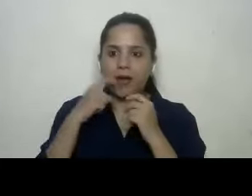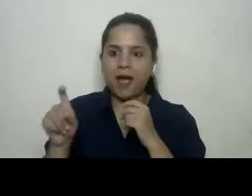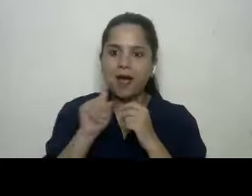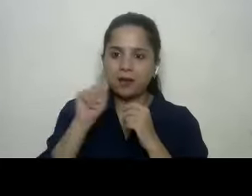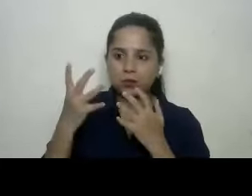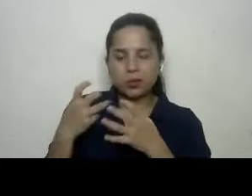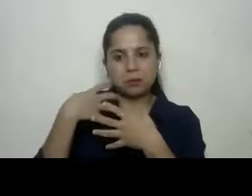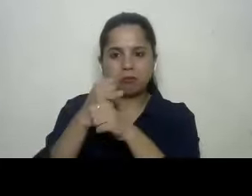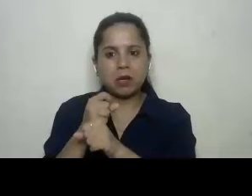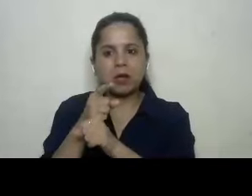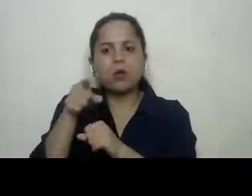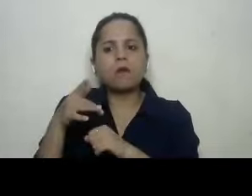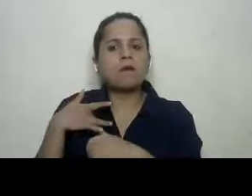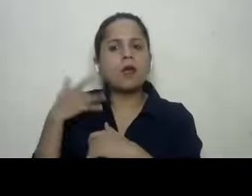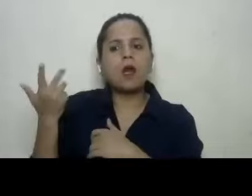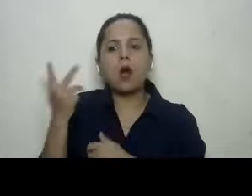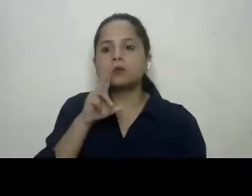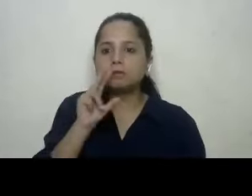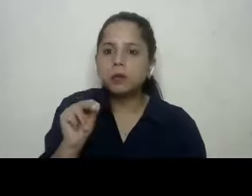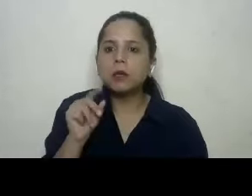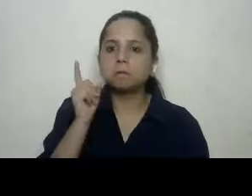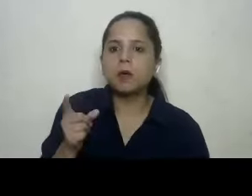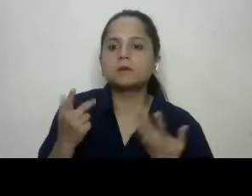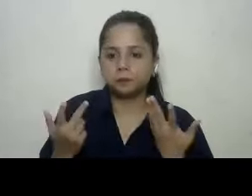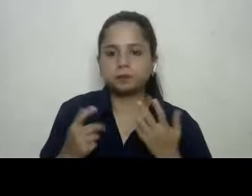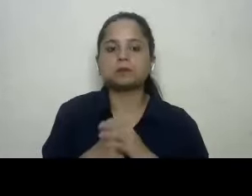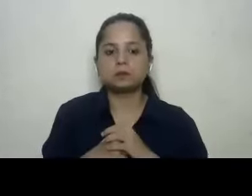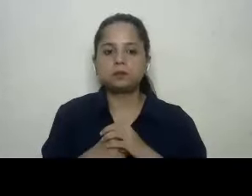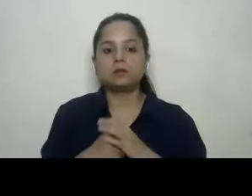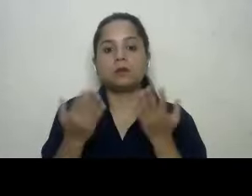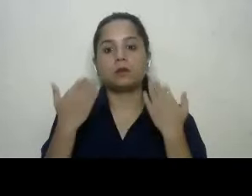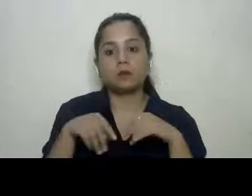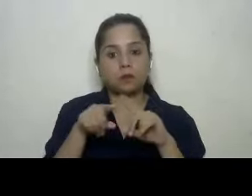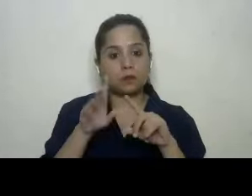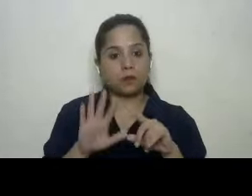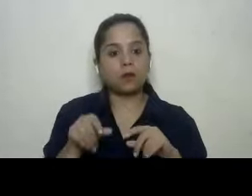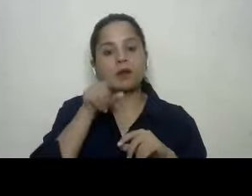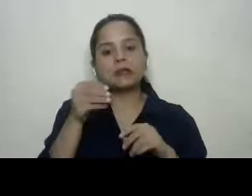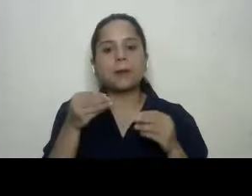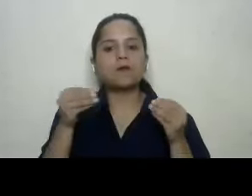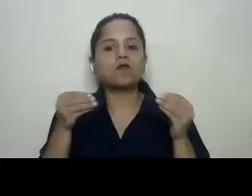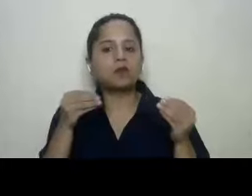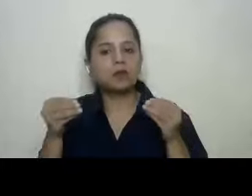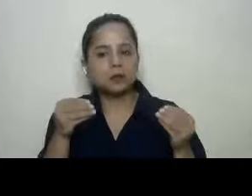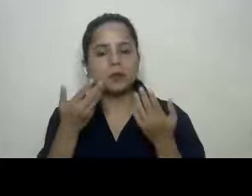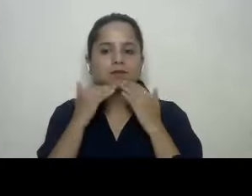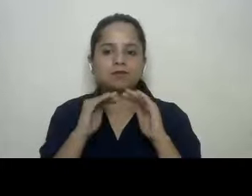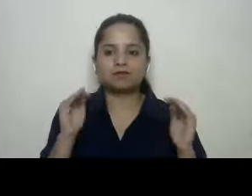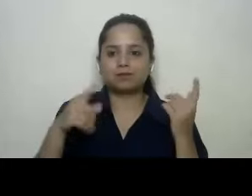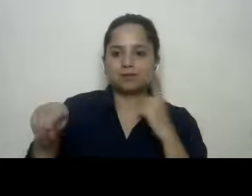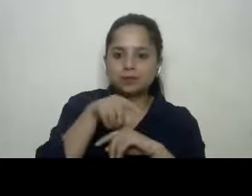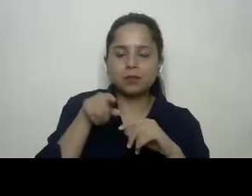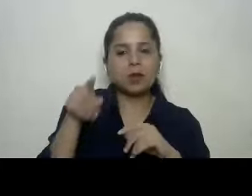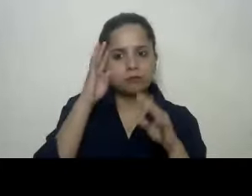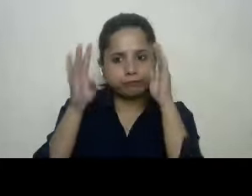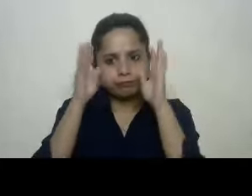in. And of course, like we also give some flexibility to our children to be creative.